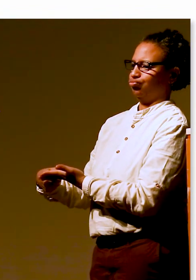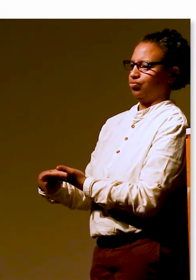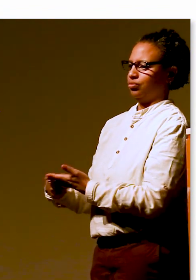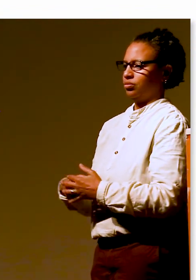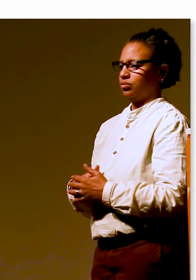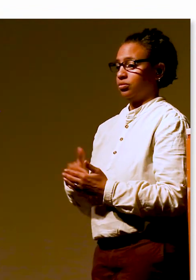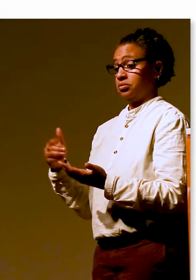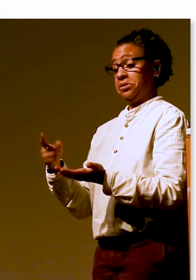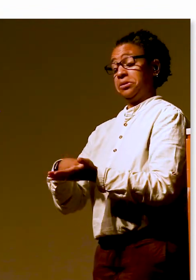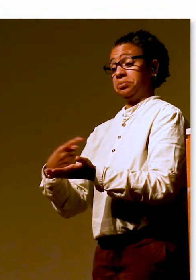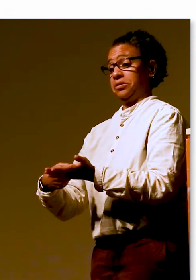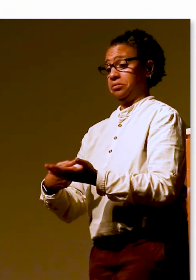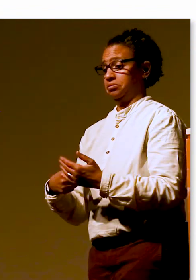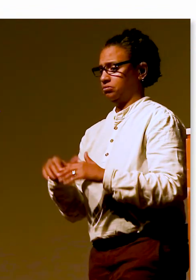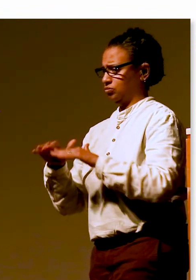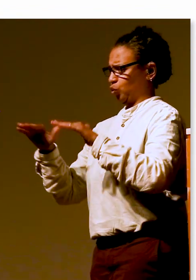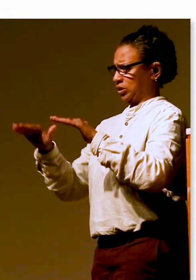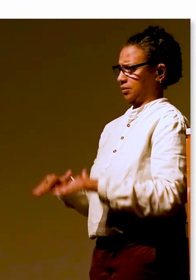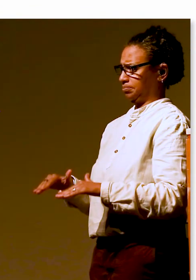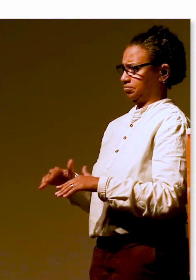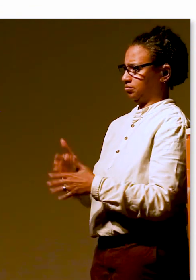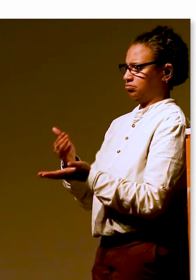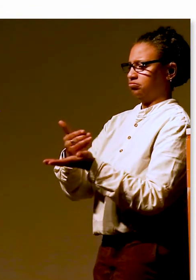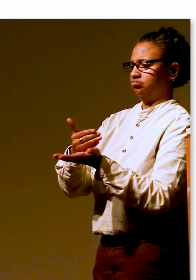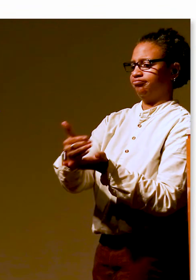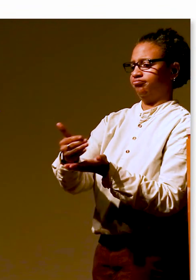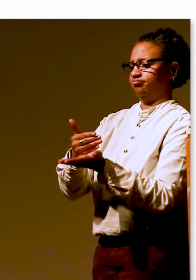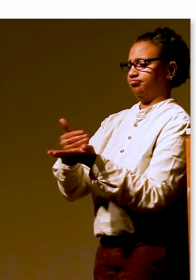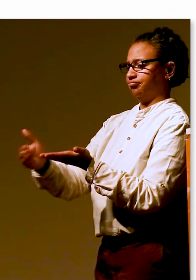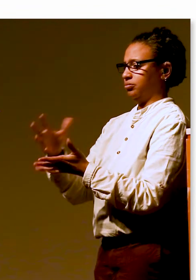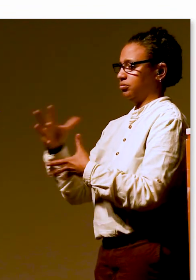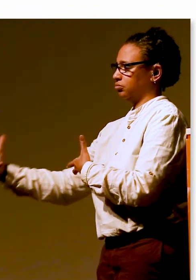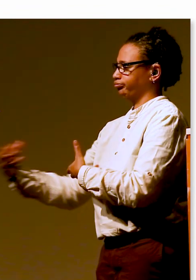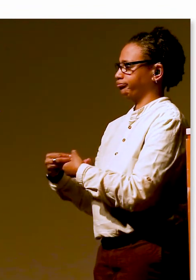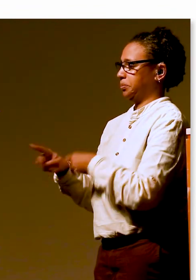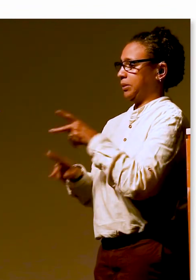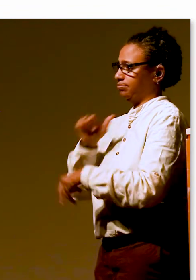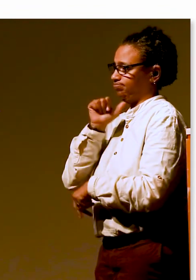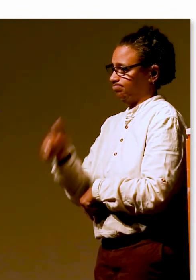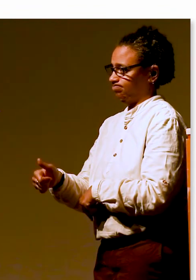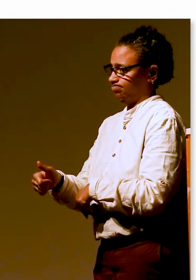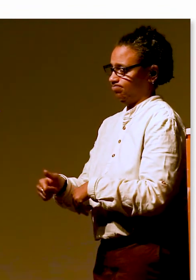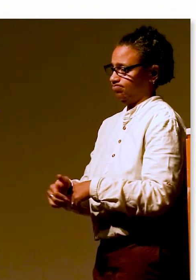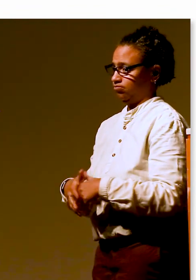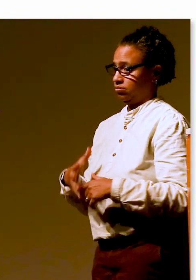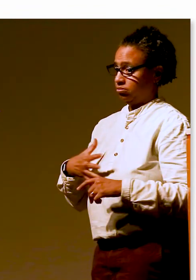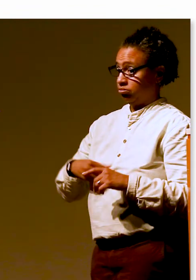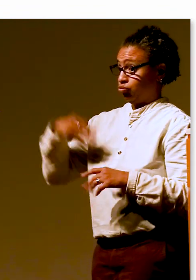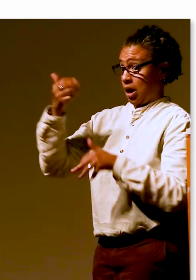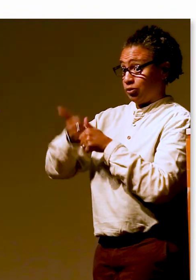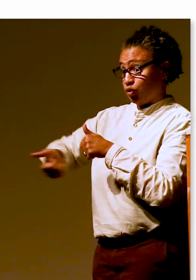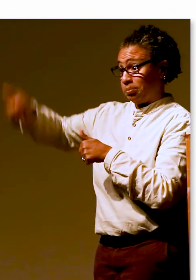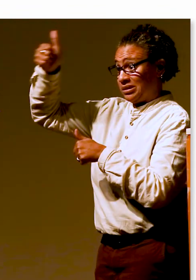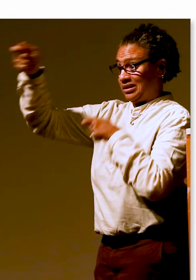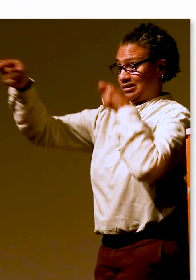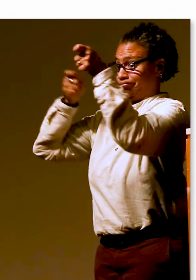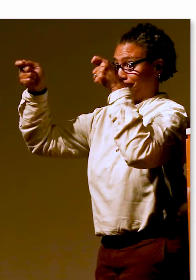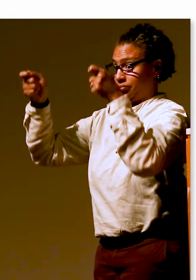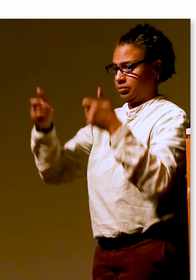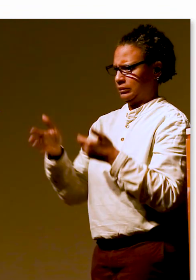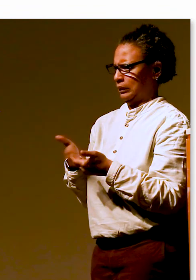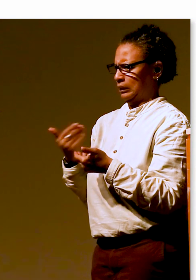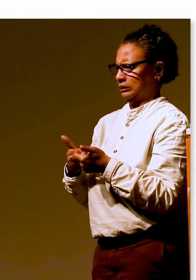are very exclusionary. Museums are institutions of white supremacy. See, So easy to say. But I also think